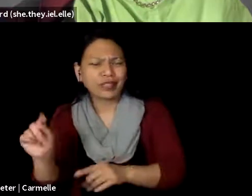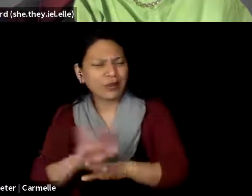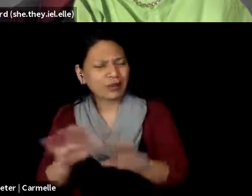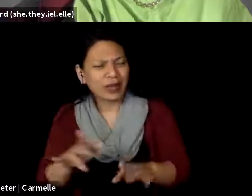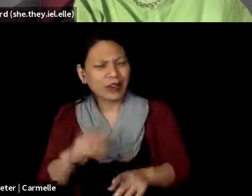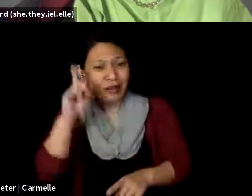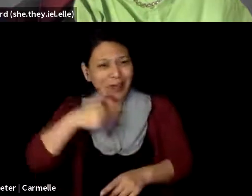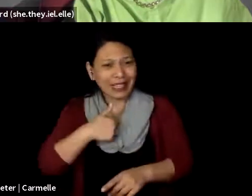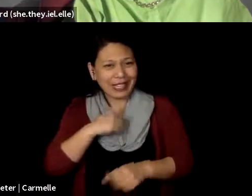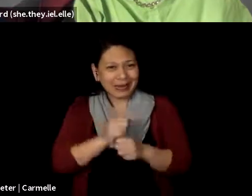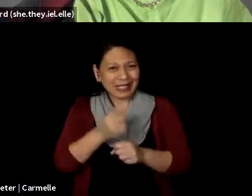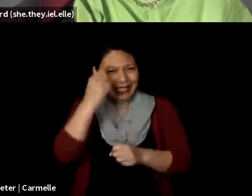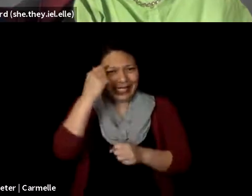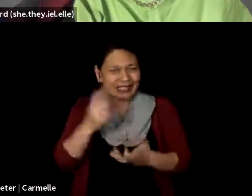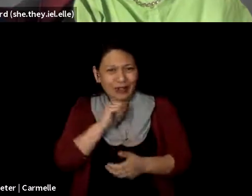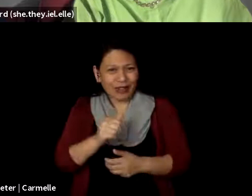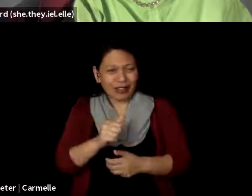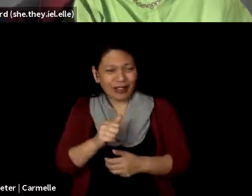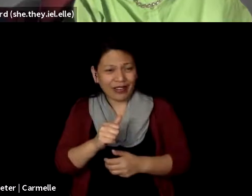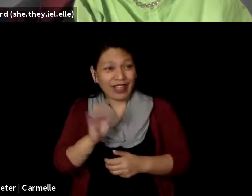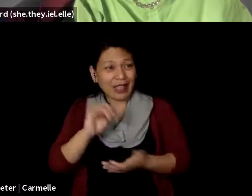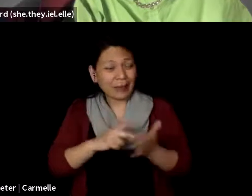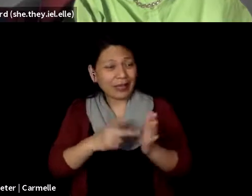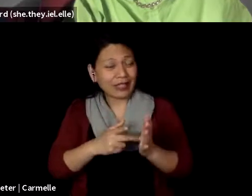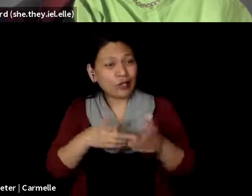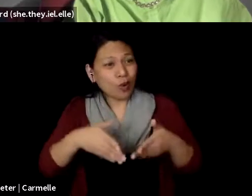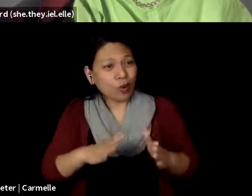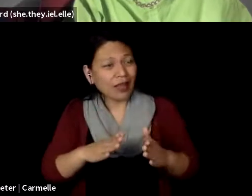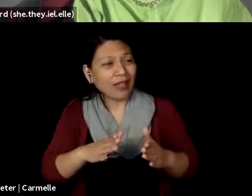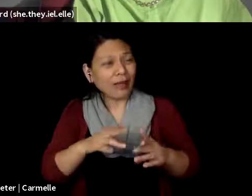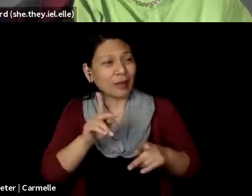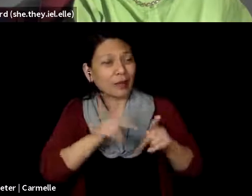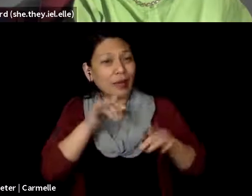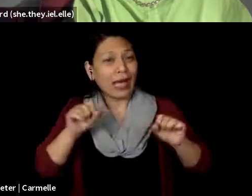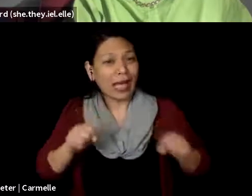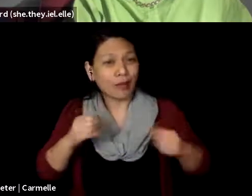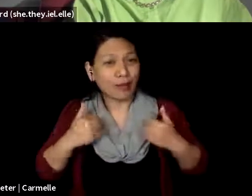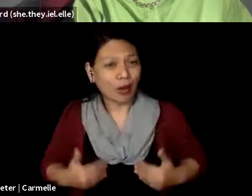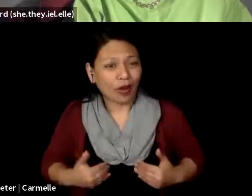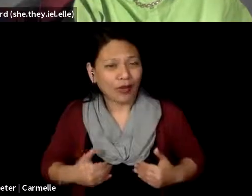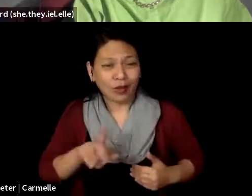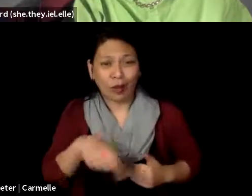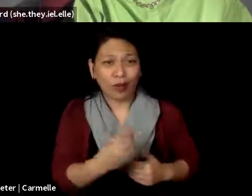it's incredibly ableist and for so many reasons. And so